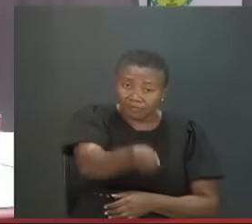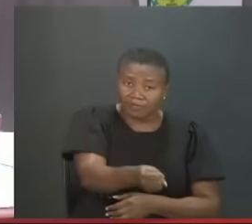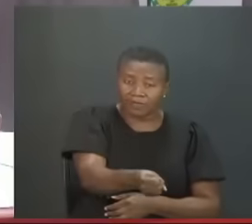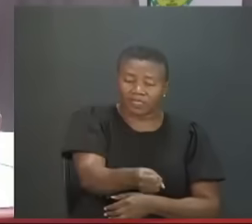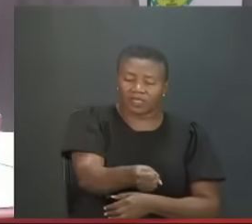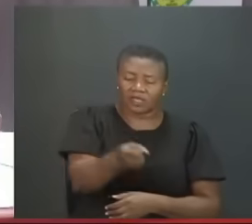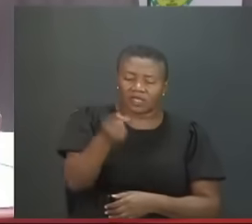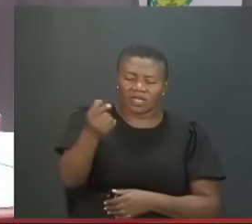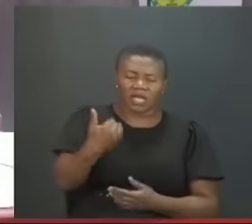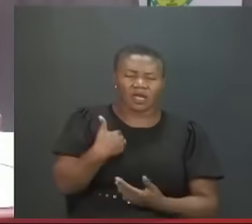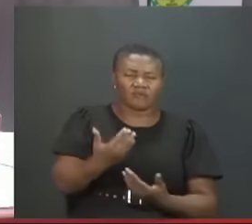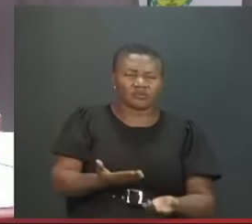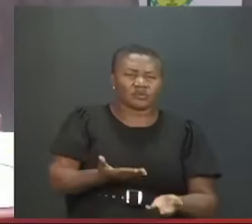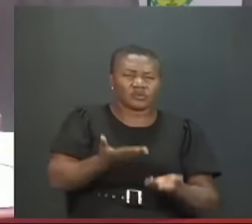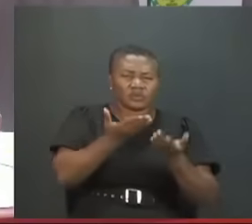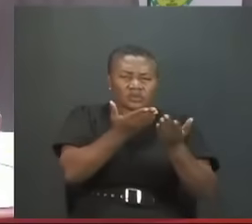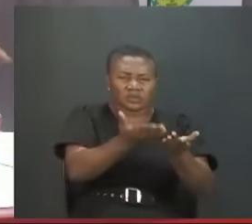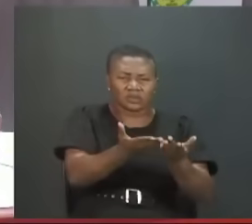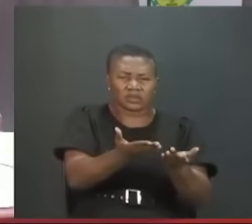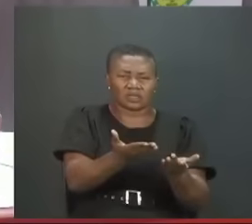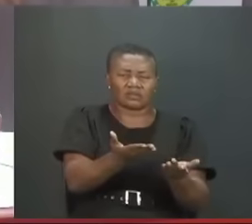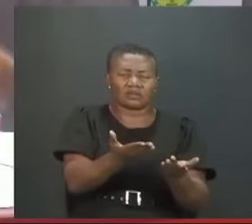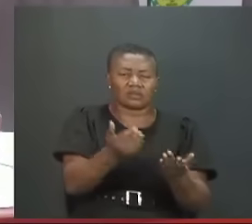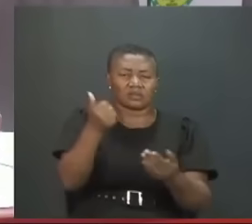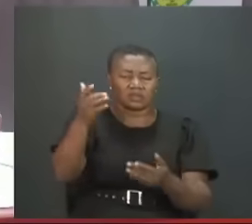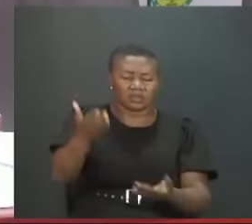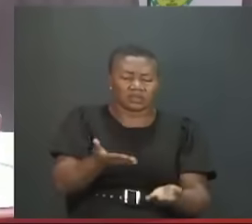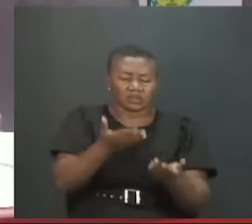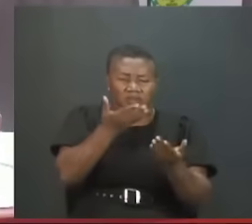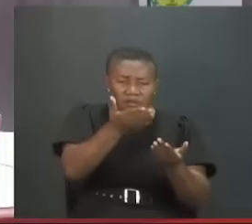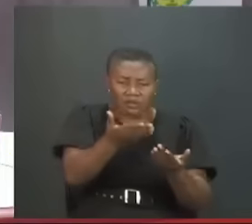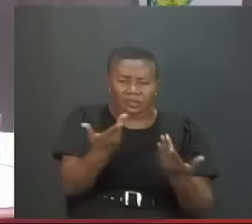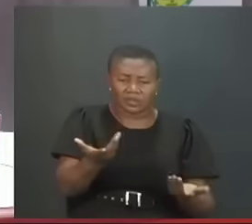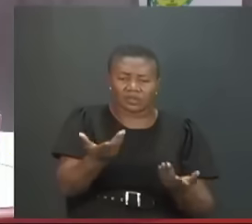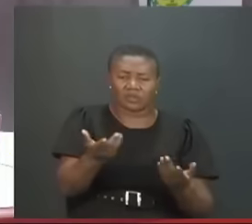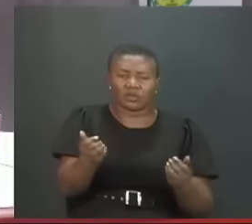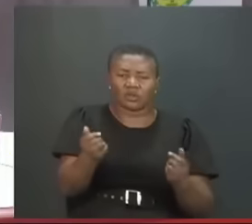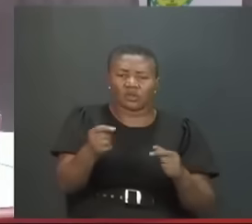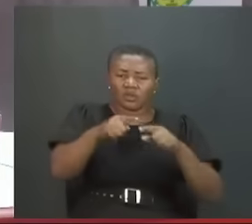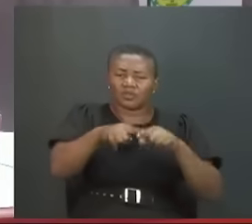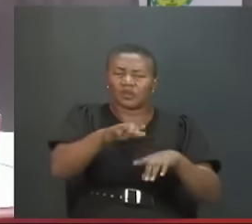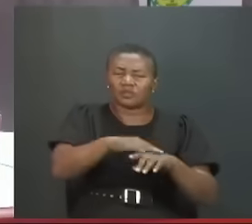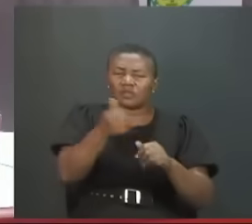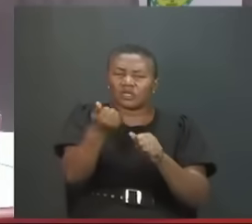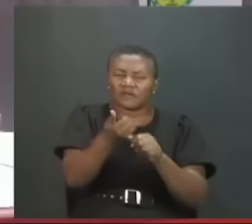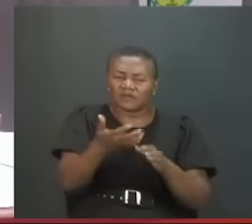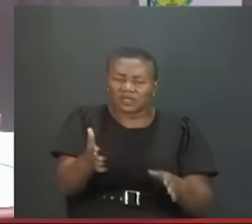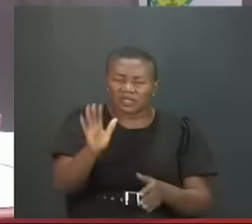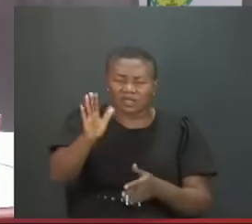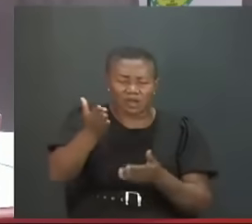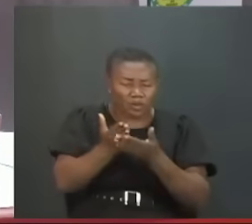submitted herself to all due process. Her rights must be respected.